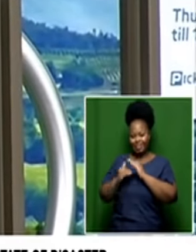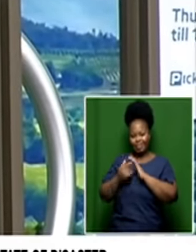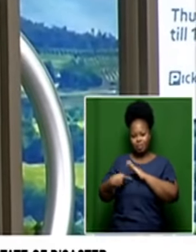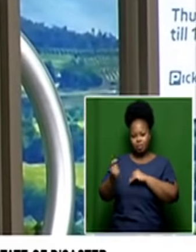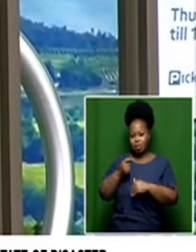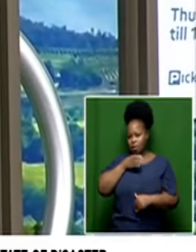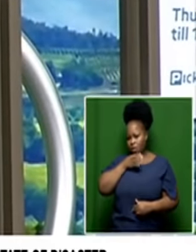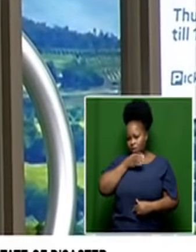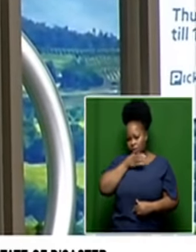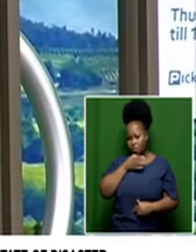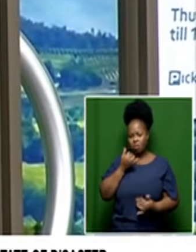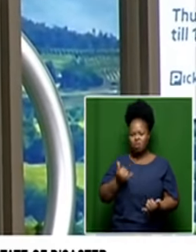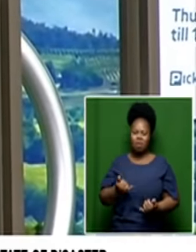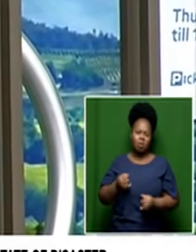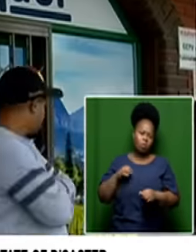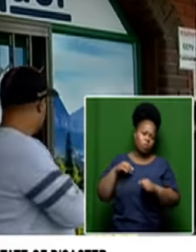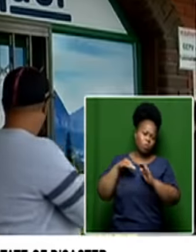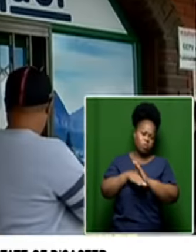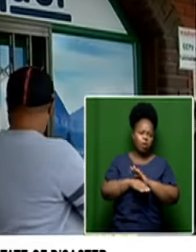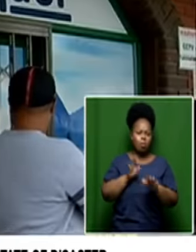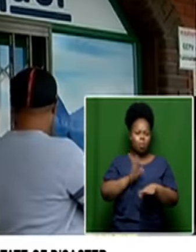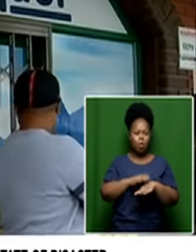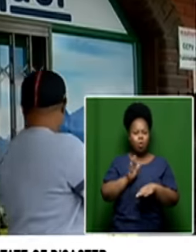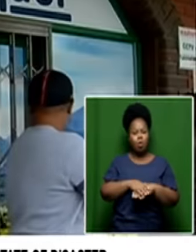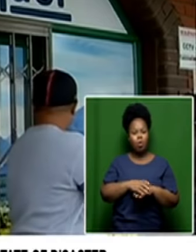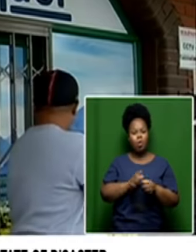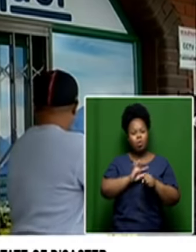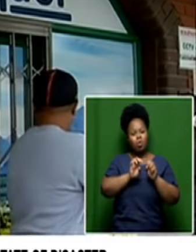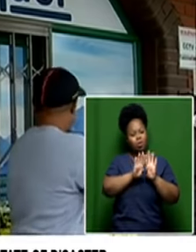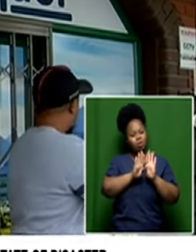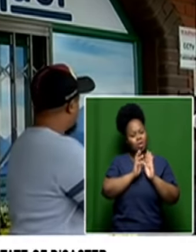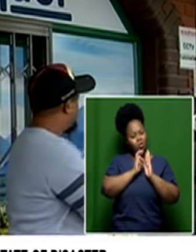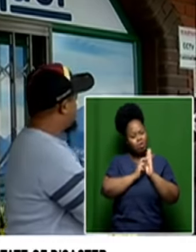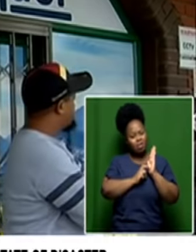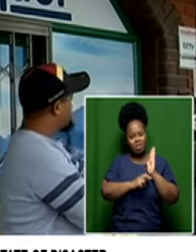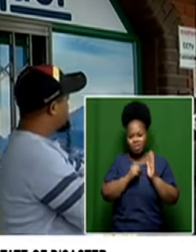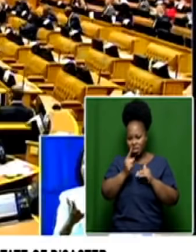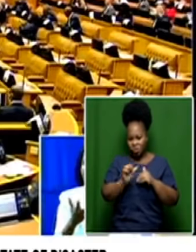of alcohol, a flurry of further lockdown regulations could be introduced